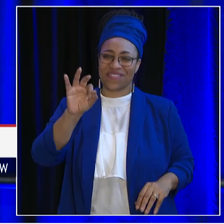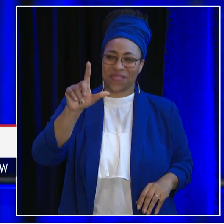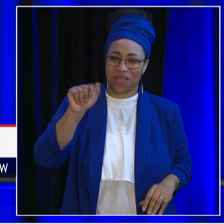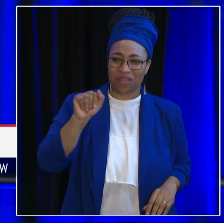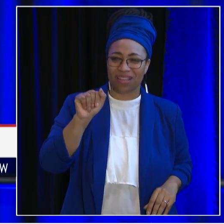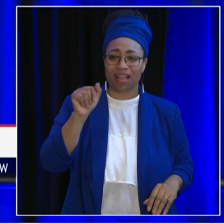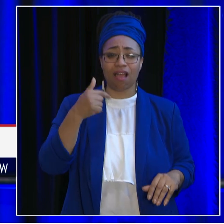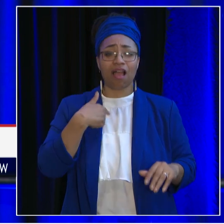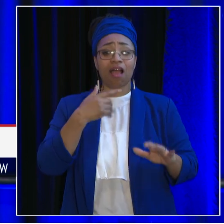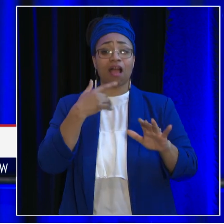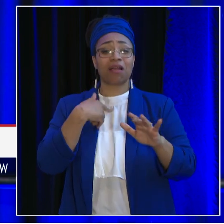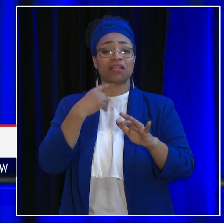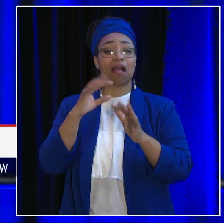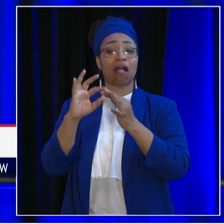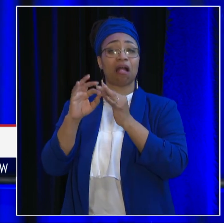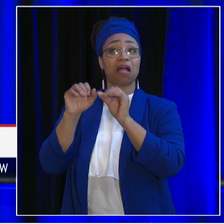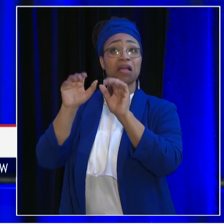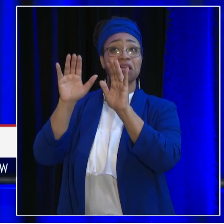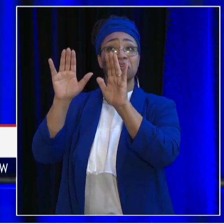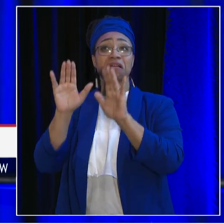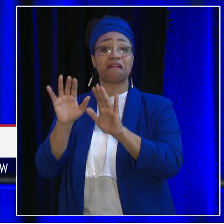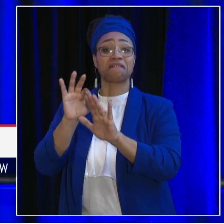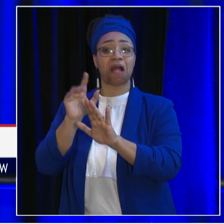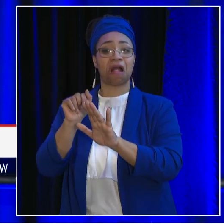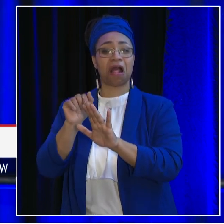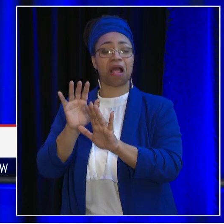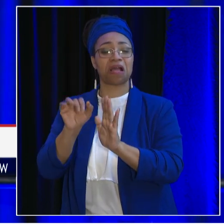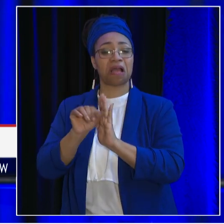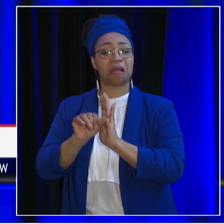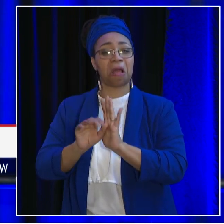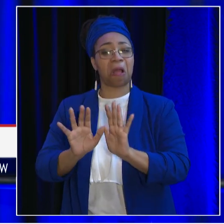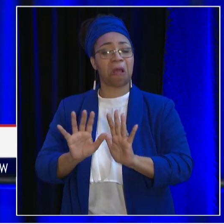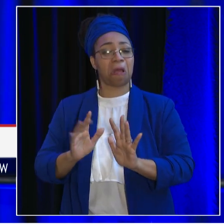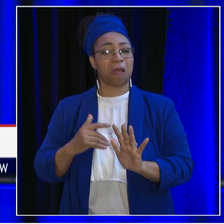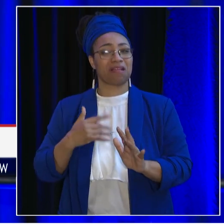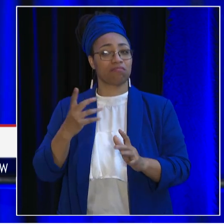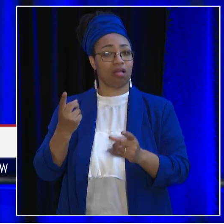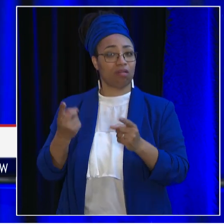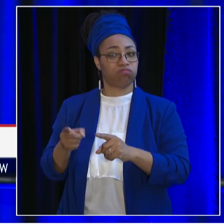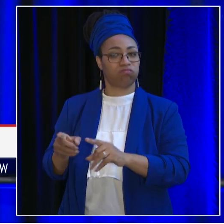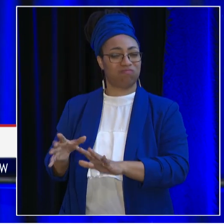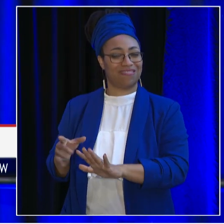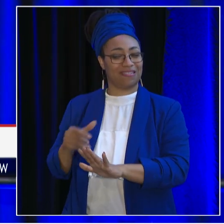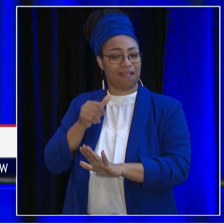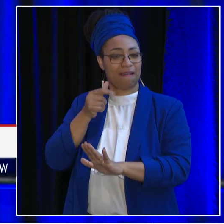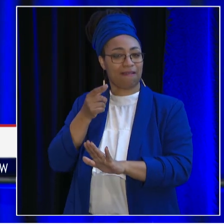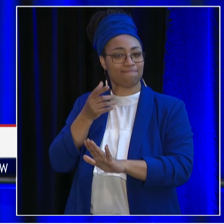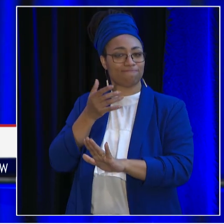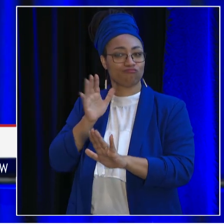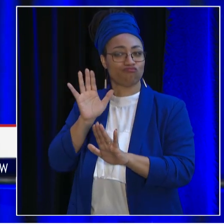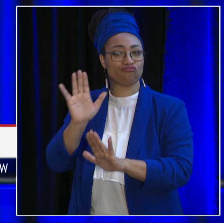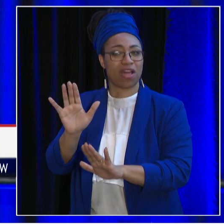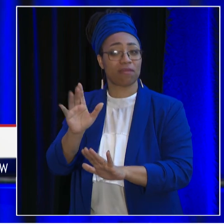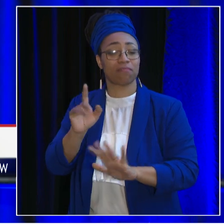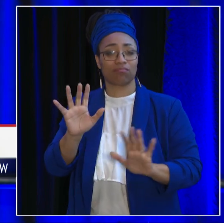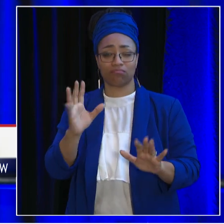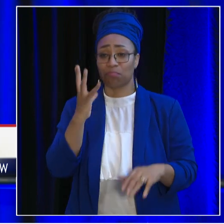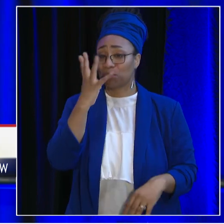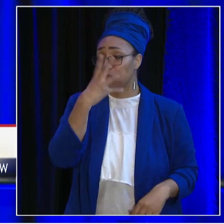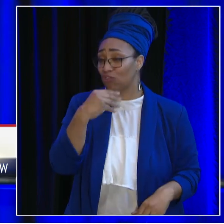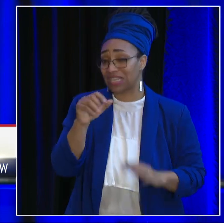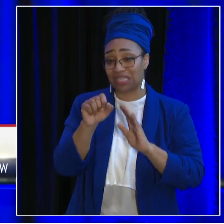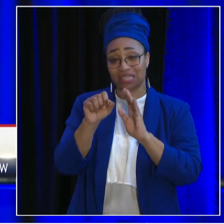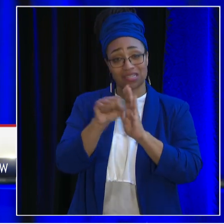Florida. Sometimes we do some not so great things. So now I say the beautiful state of Florida because we're a beautiful state with beautiful